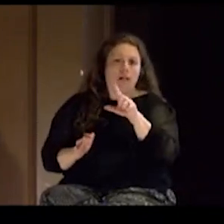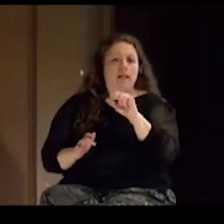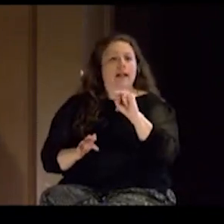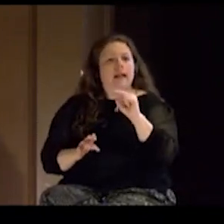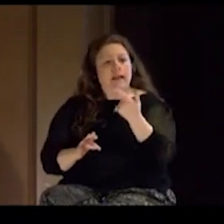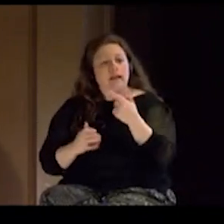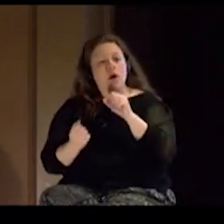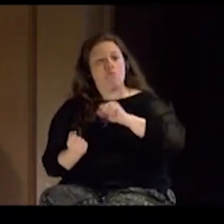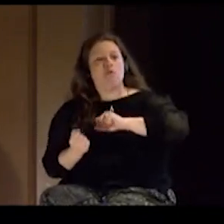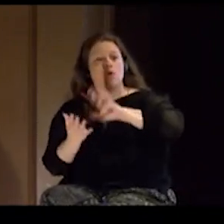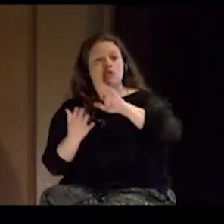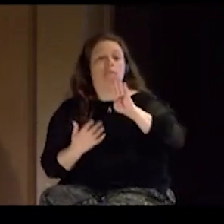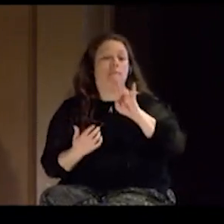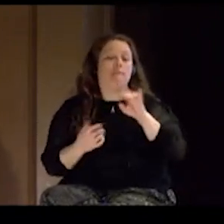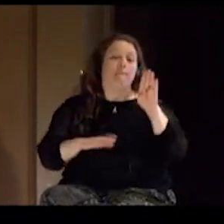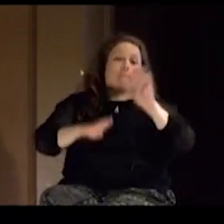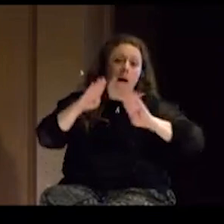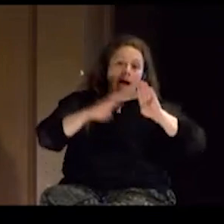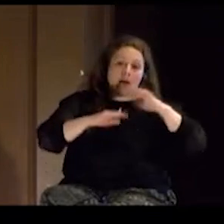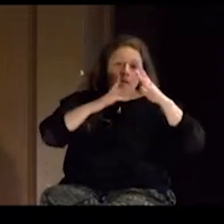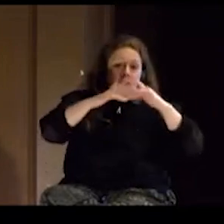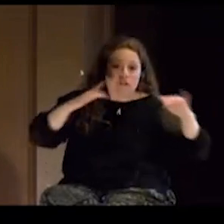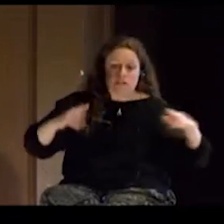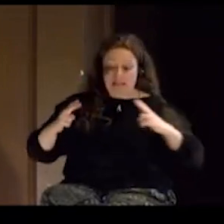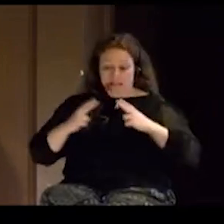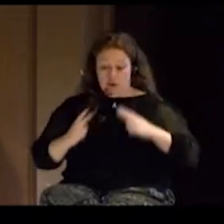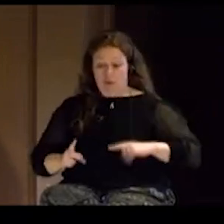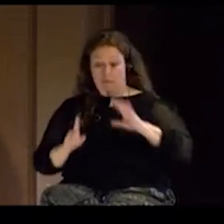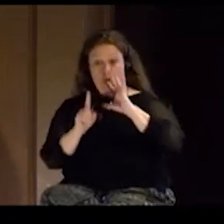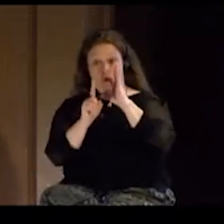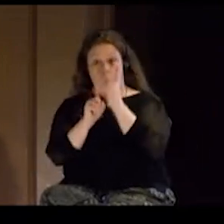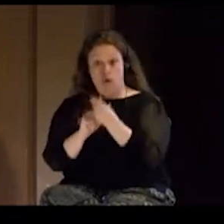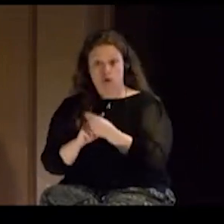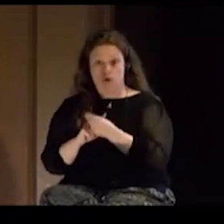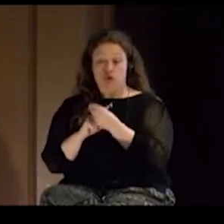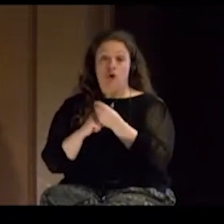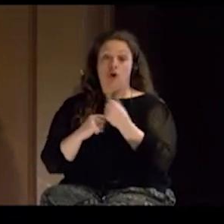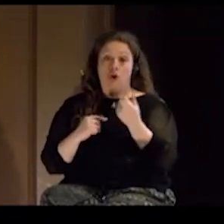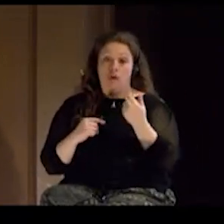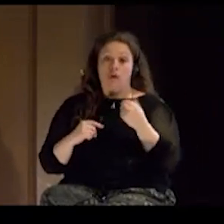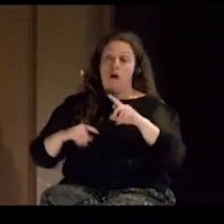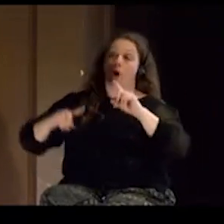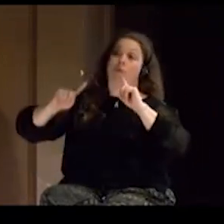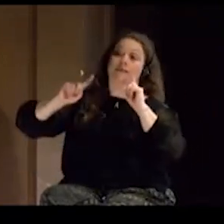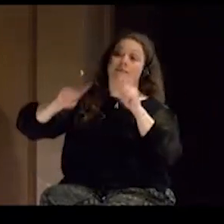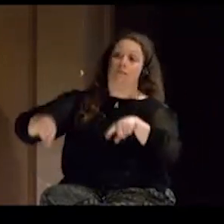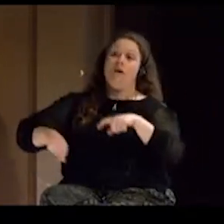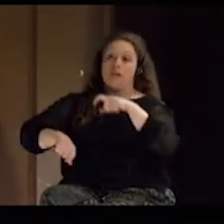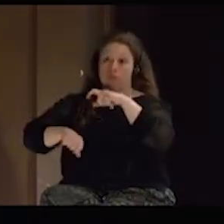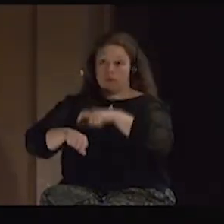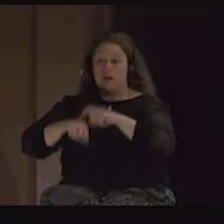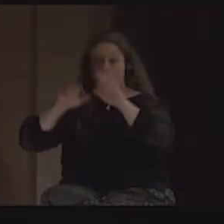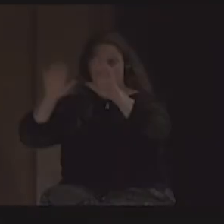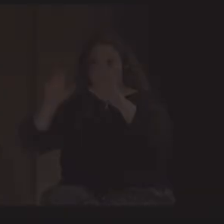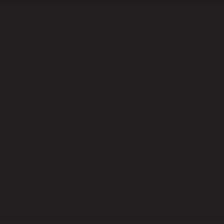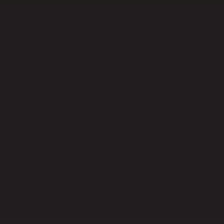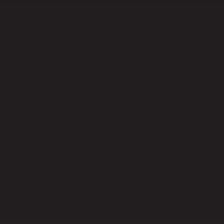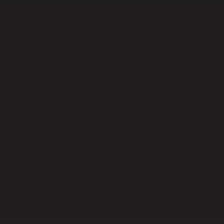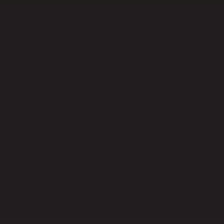determine how biodiversity and human culture are responding to a time of greatly accelerated environmental change.